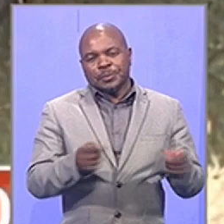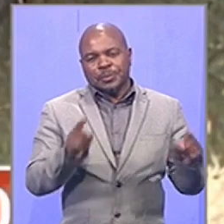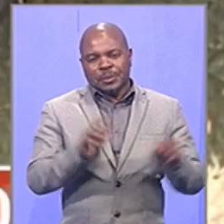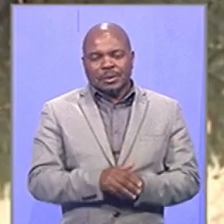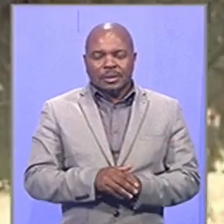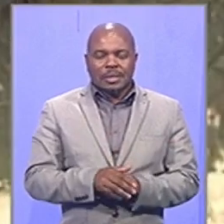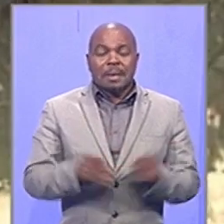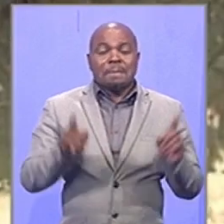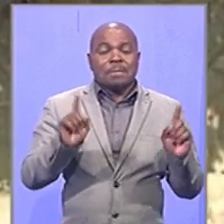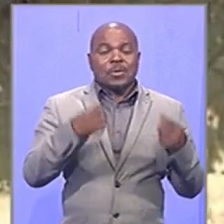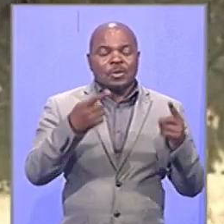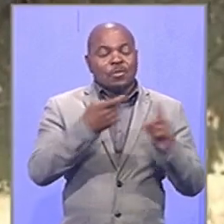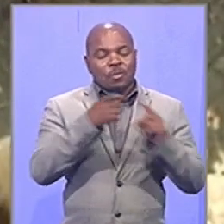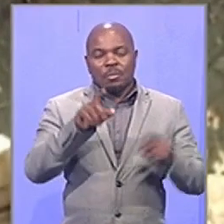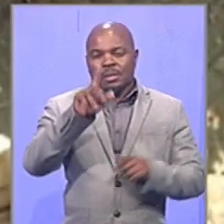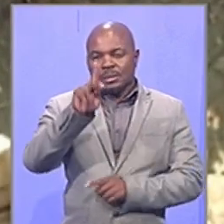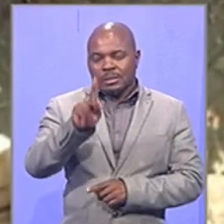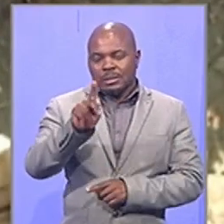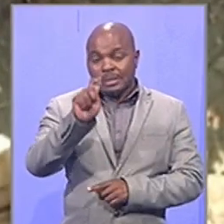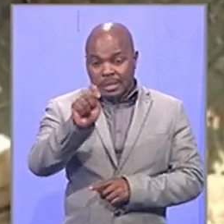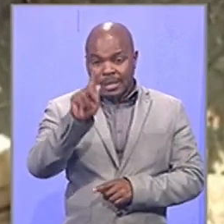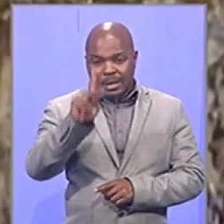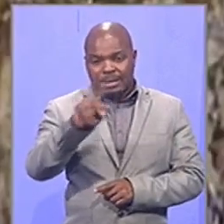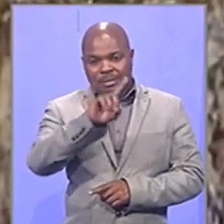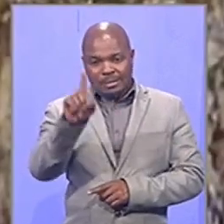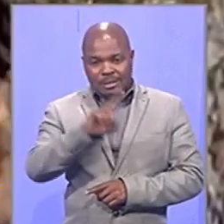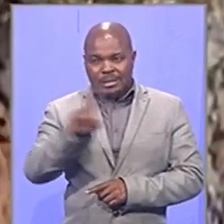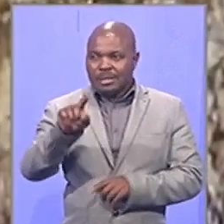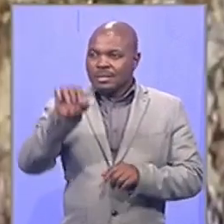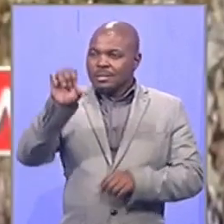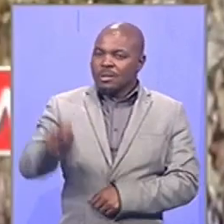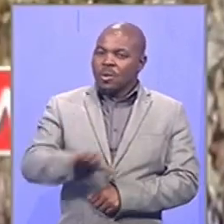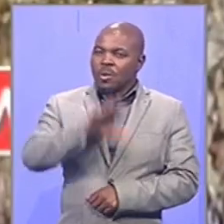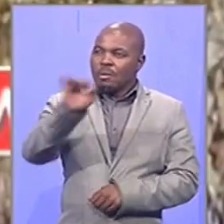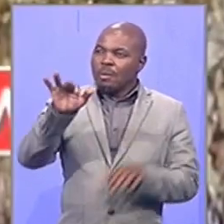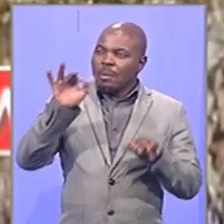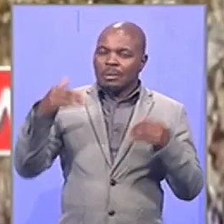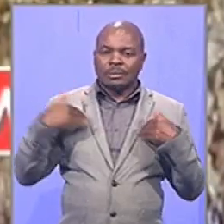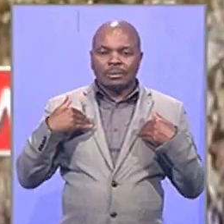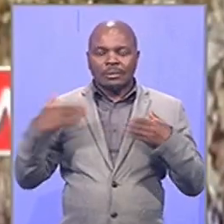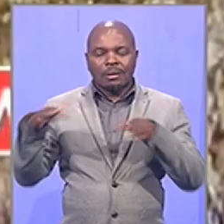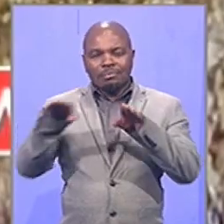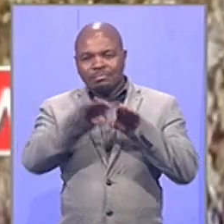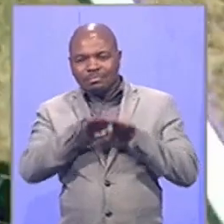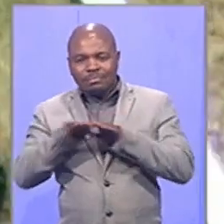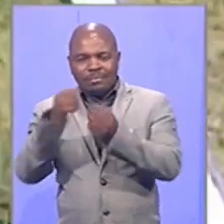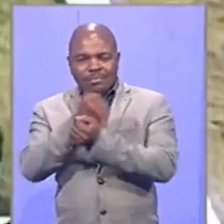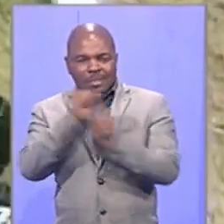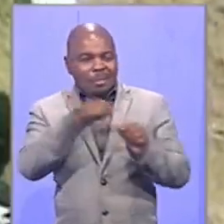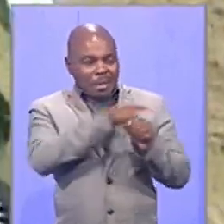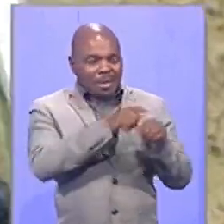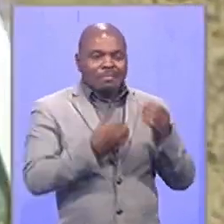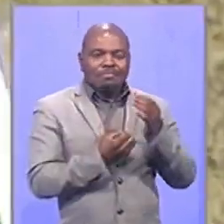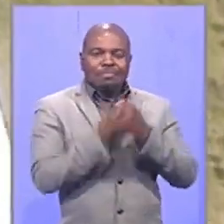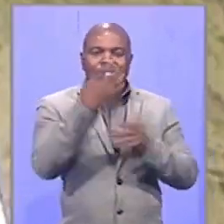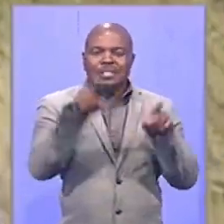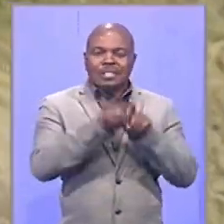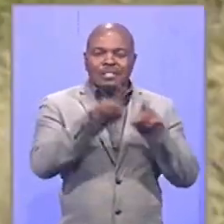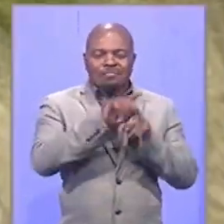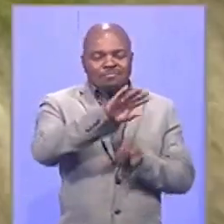Melotšana ya dikoša tša TKZ tša kwaito e tšukuditše maAfrika Borwa ka gare ga demokrasi.